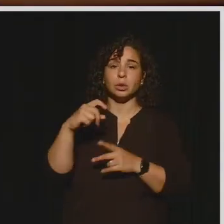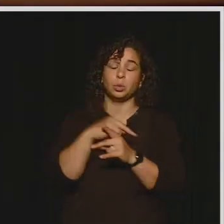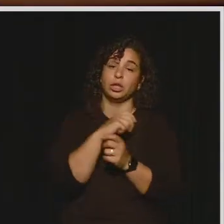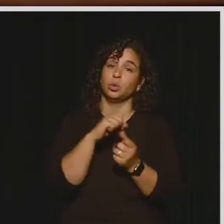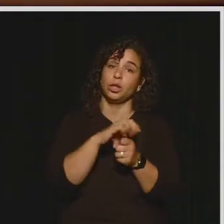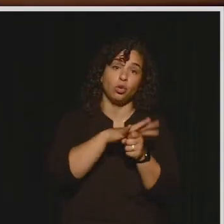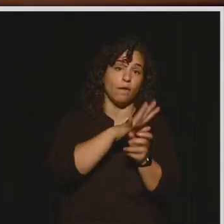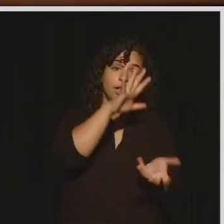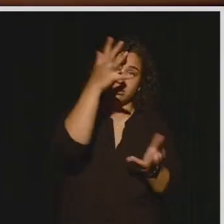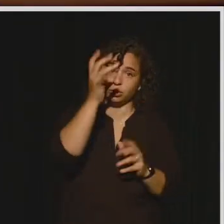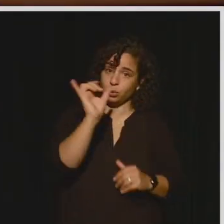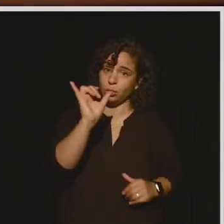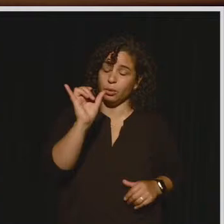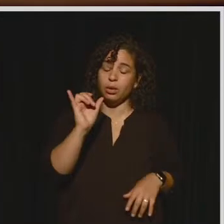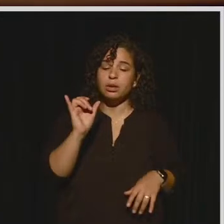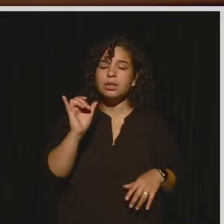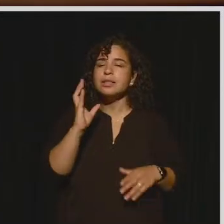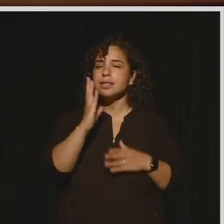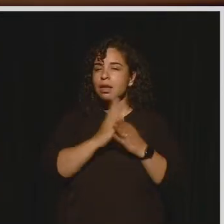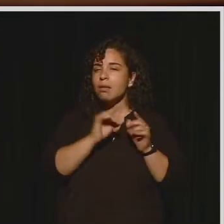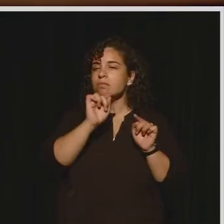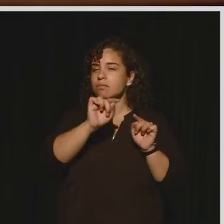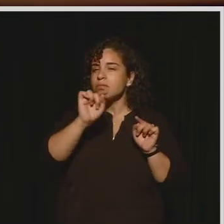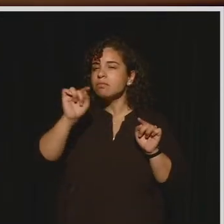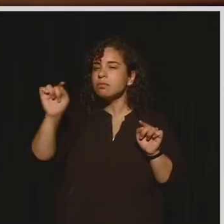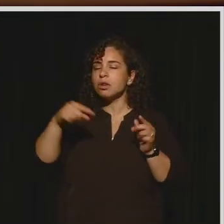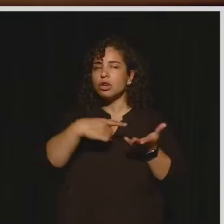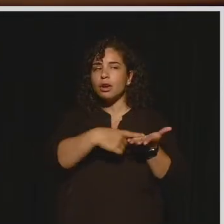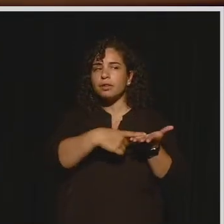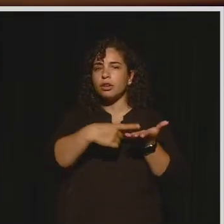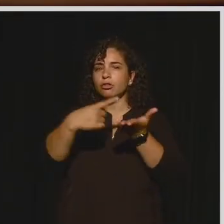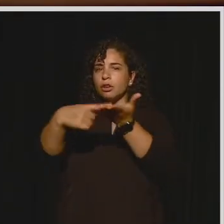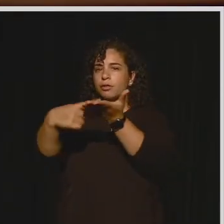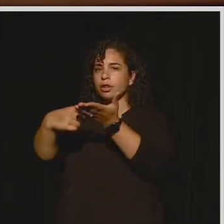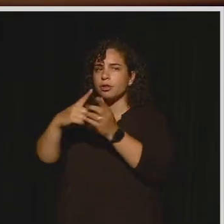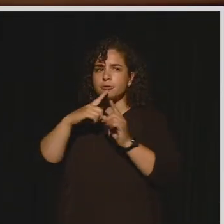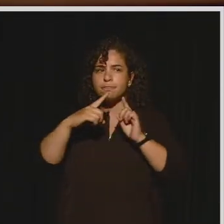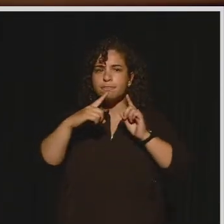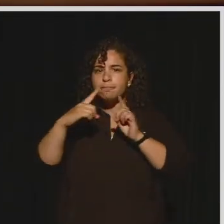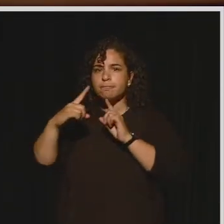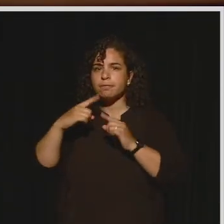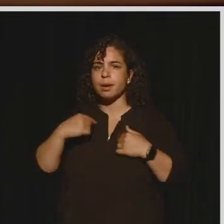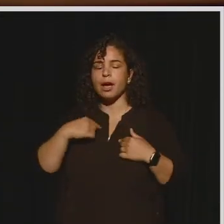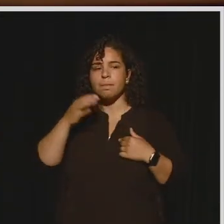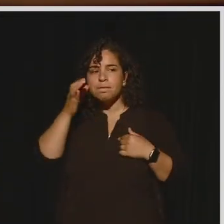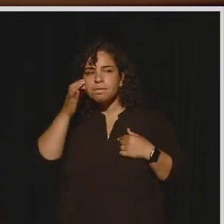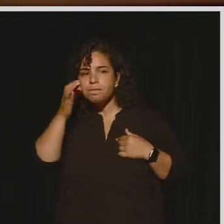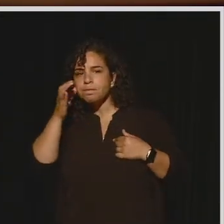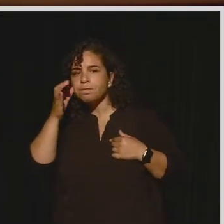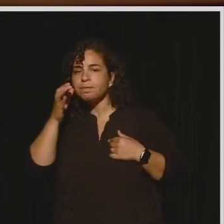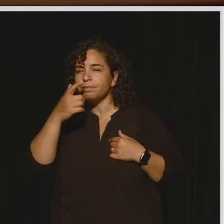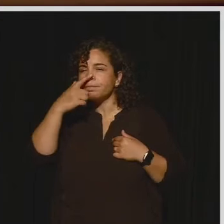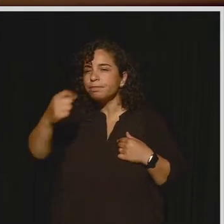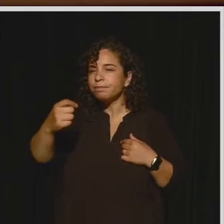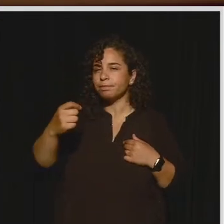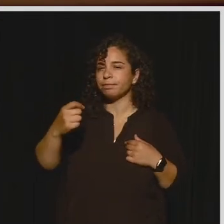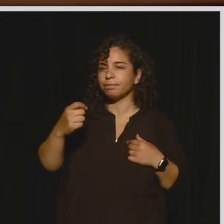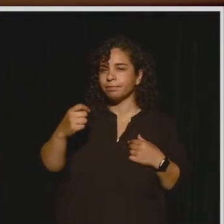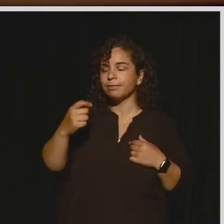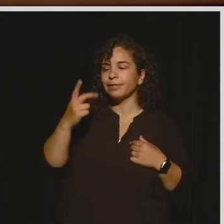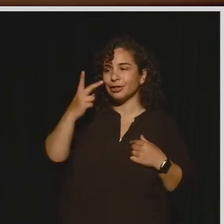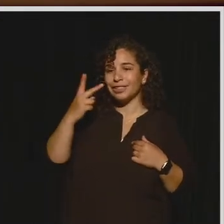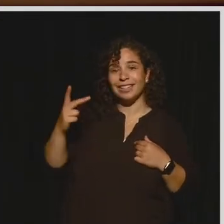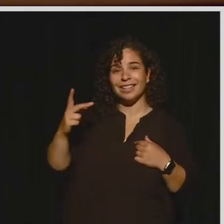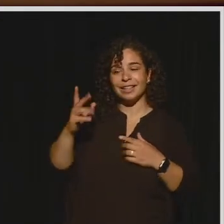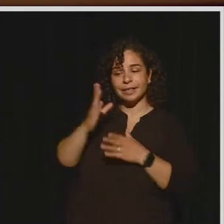pandemic. You know, some of those conversations, it's very interesting to me to see people in this moment that I